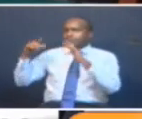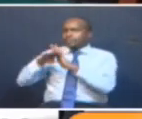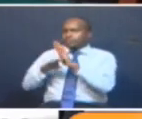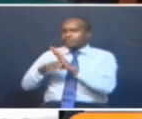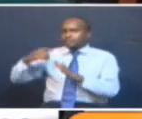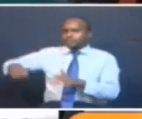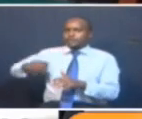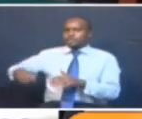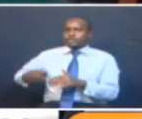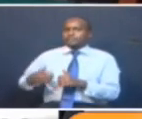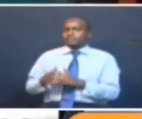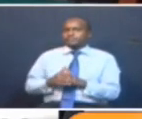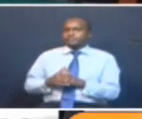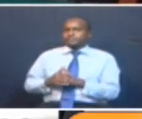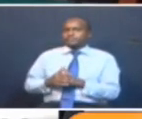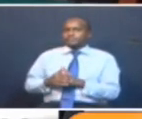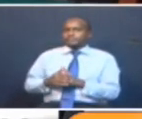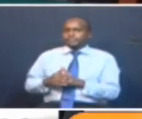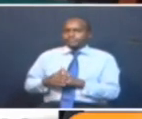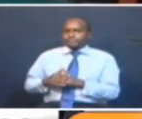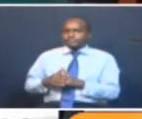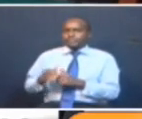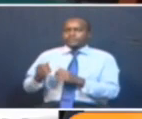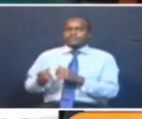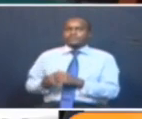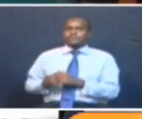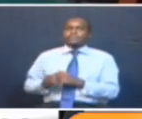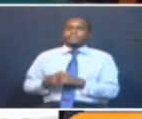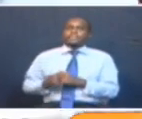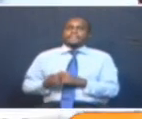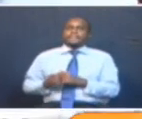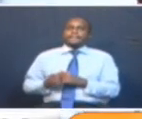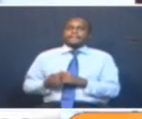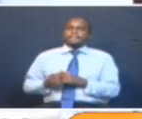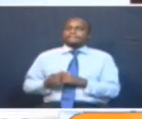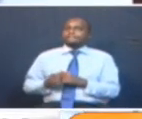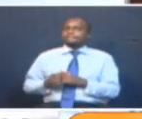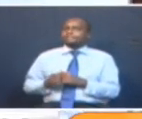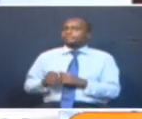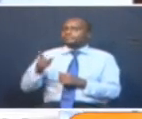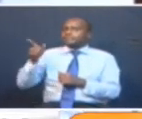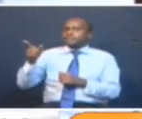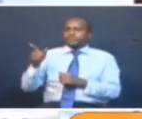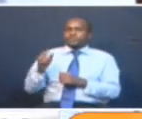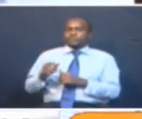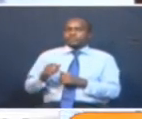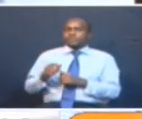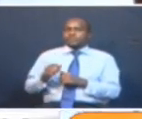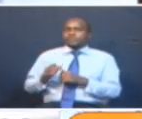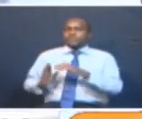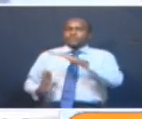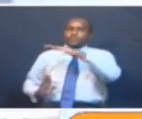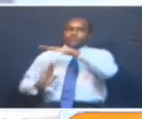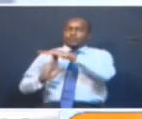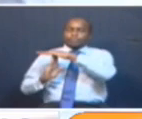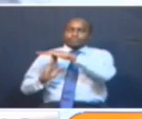manufacturing. Manufacturing. Right? Manufacturing. Industrialization and then job creation. Yeah, job creation. You are the ultimate